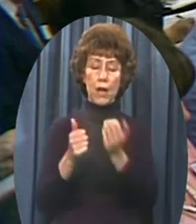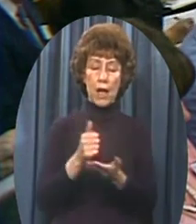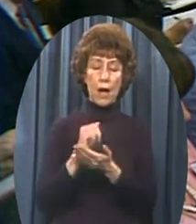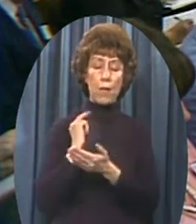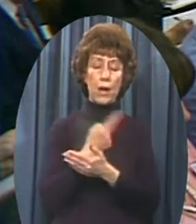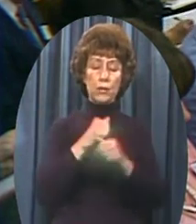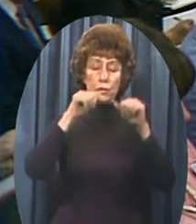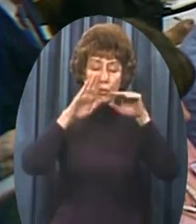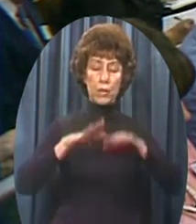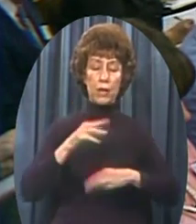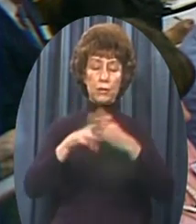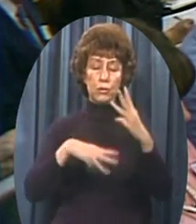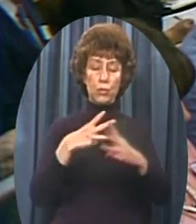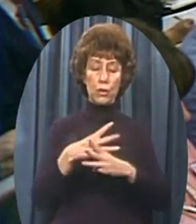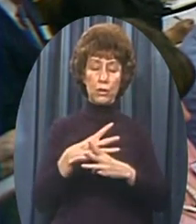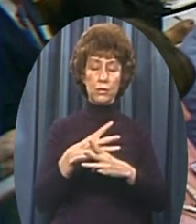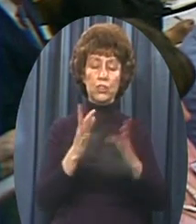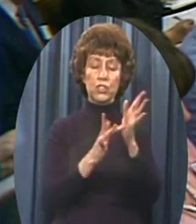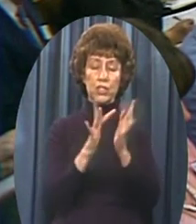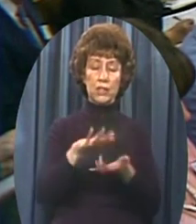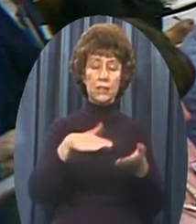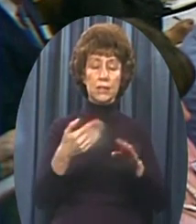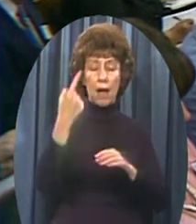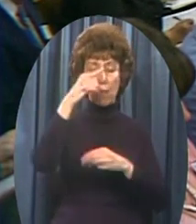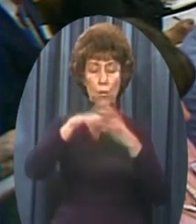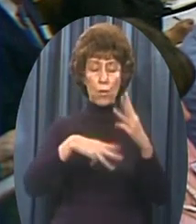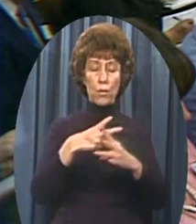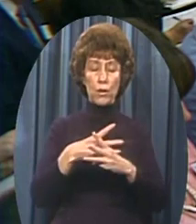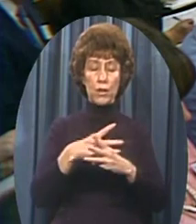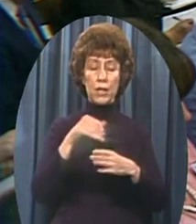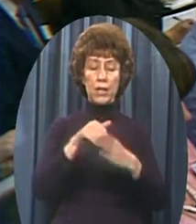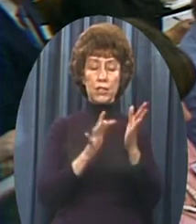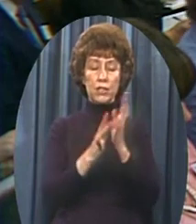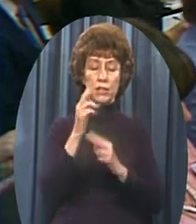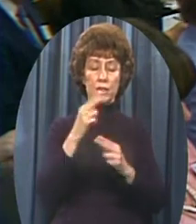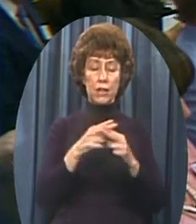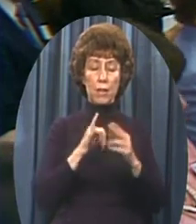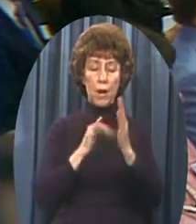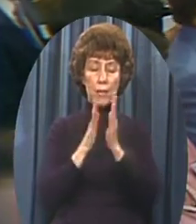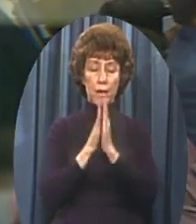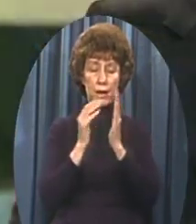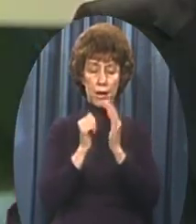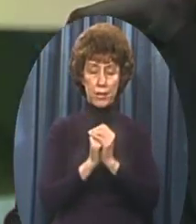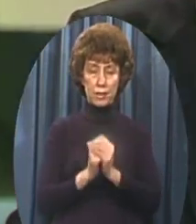whom your Son Jesus died. In Christ's name I pray, amen.